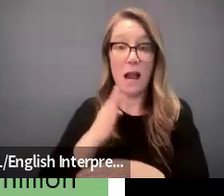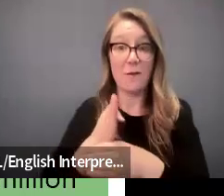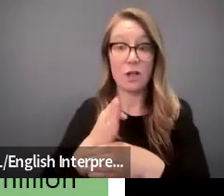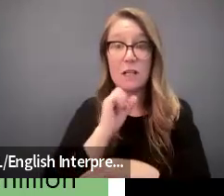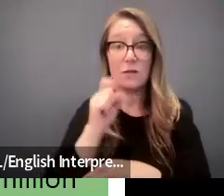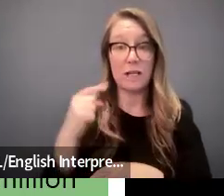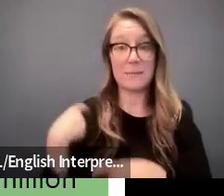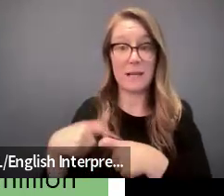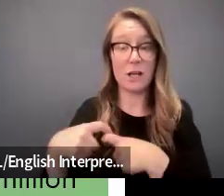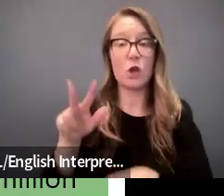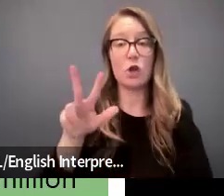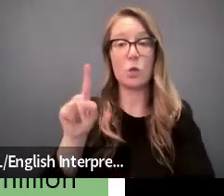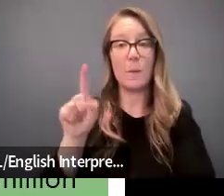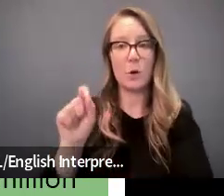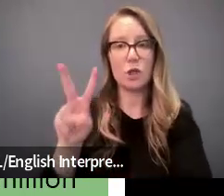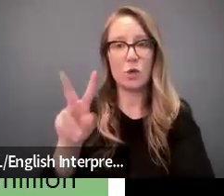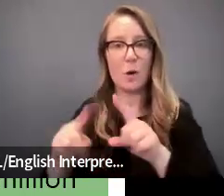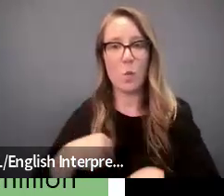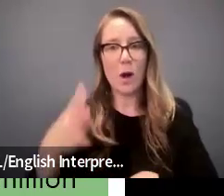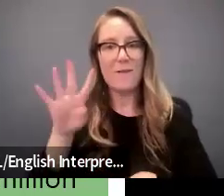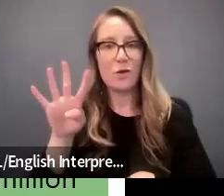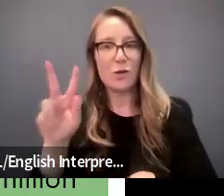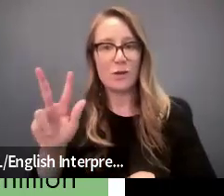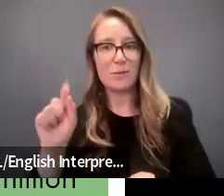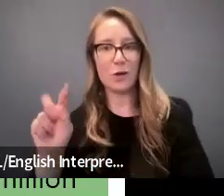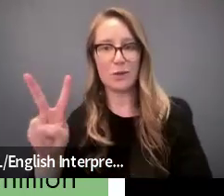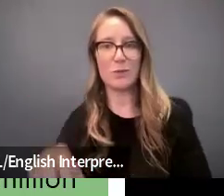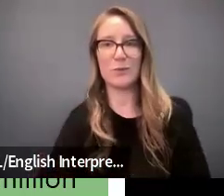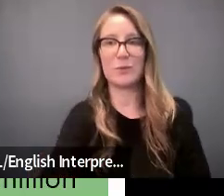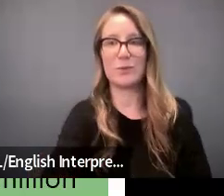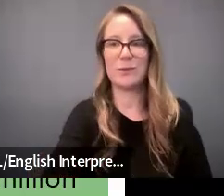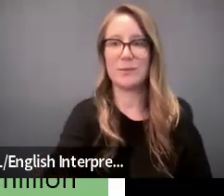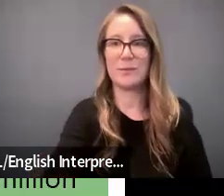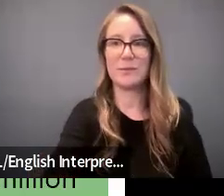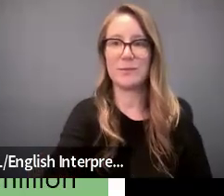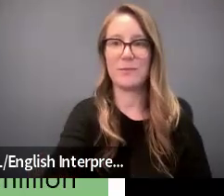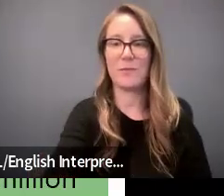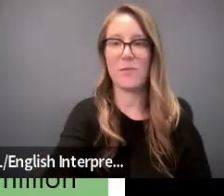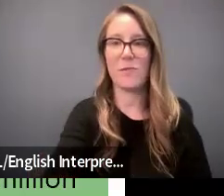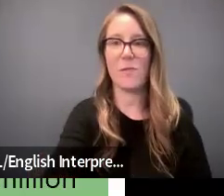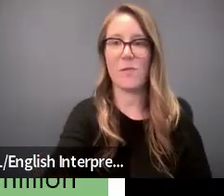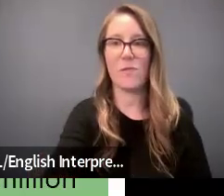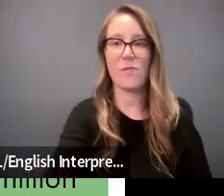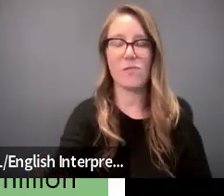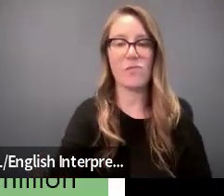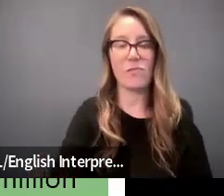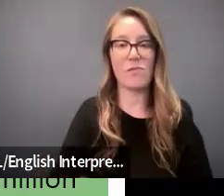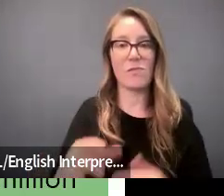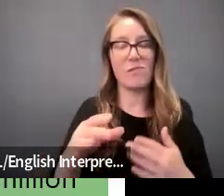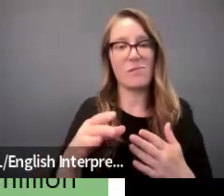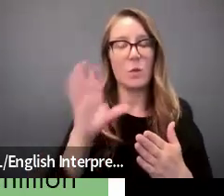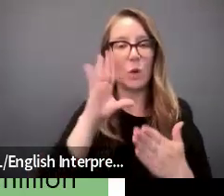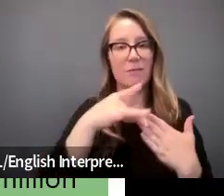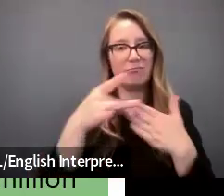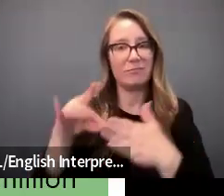is 31.2, while white Americans is 43.2. And something that leads us into our further conversation